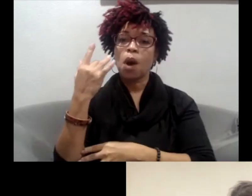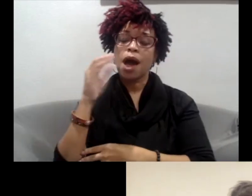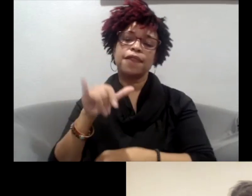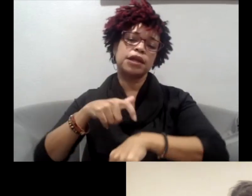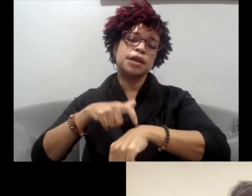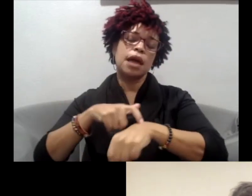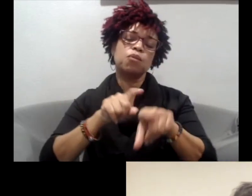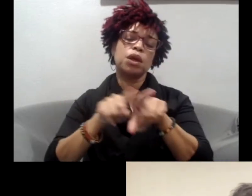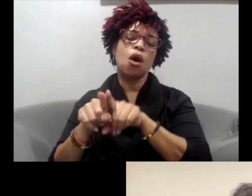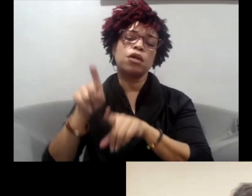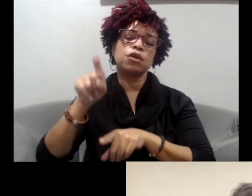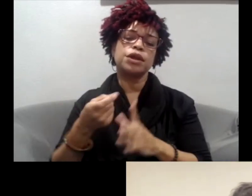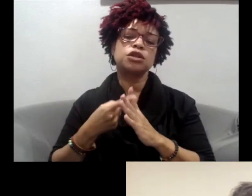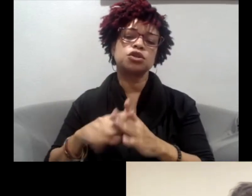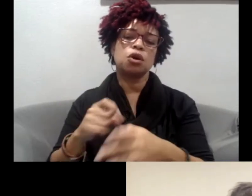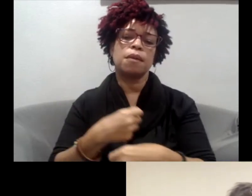need to start making sure that